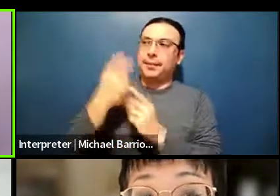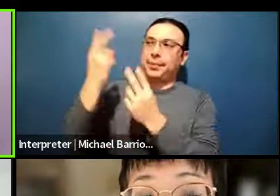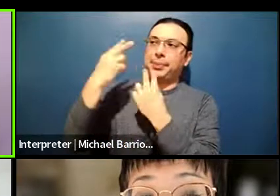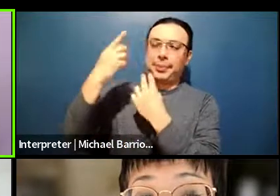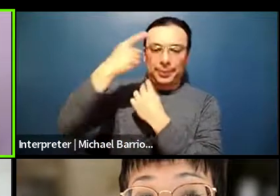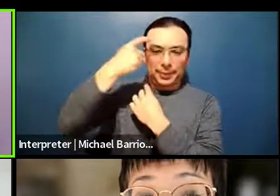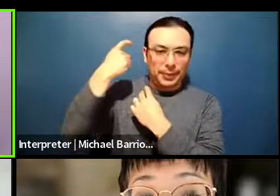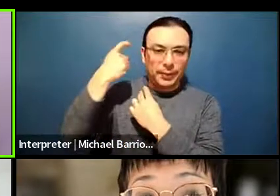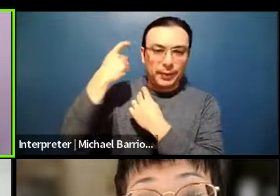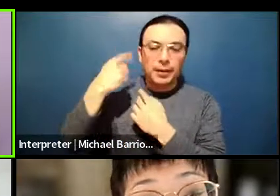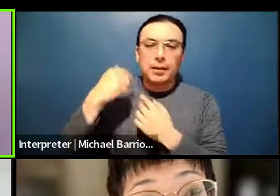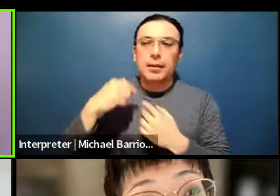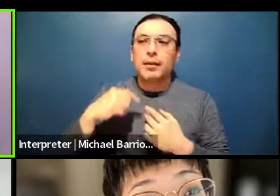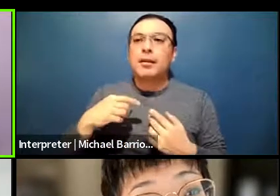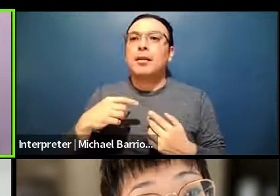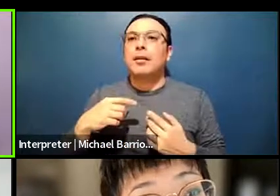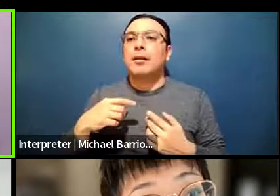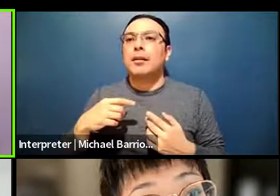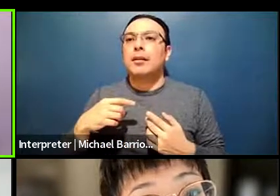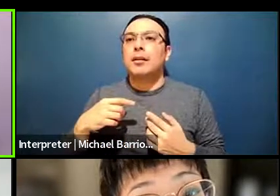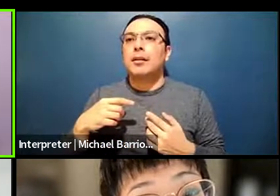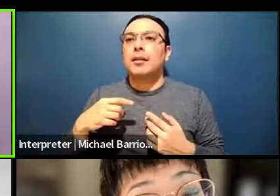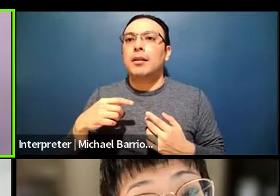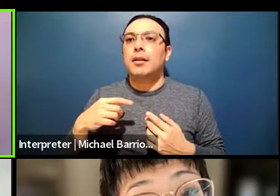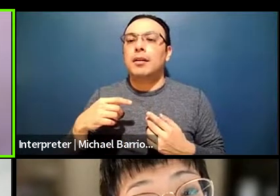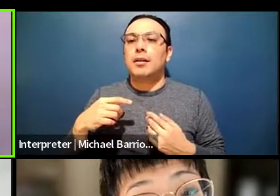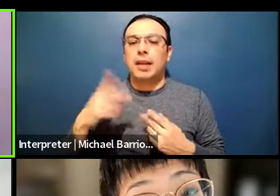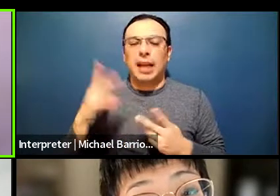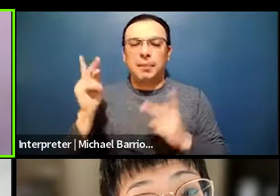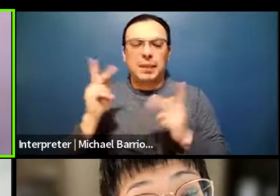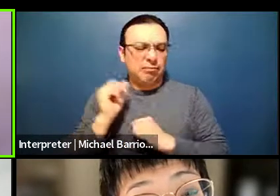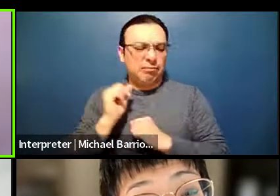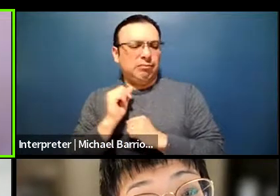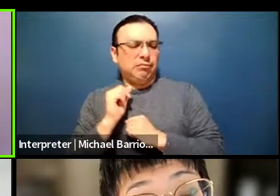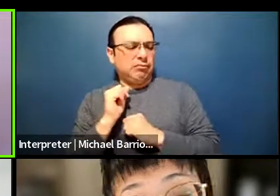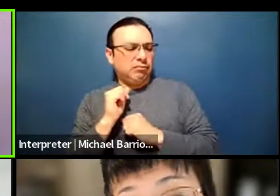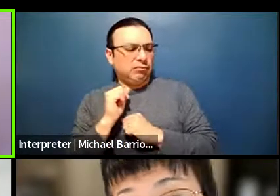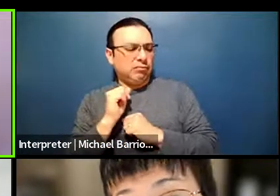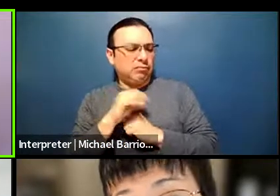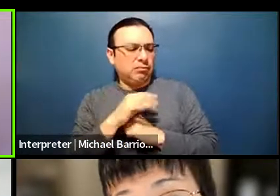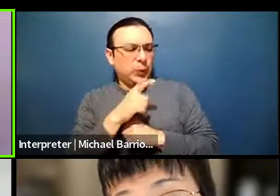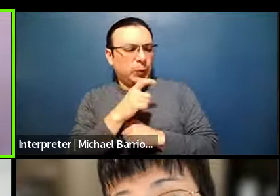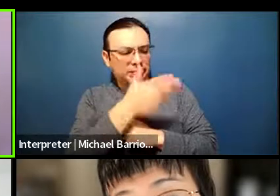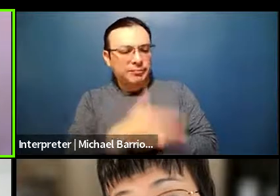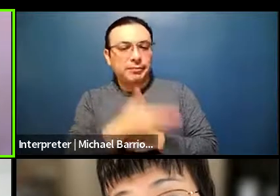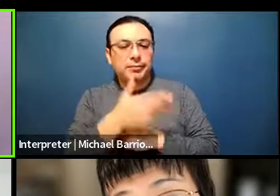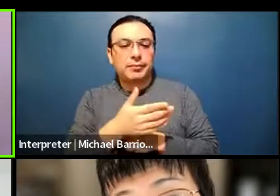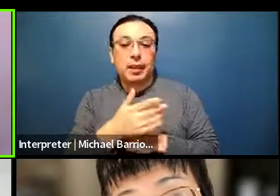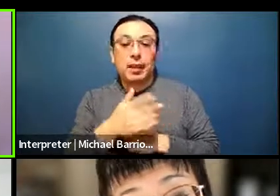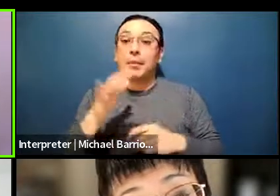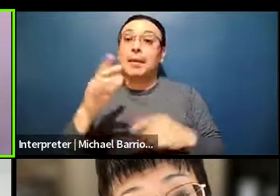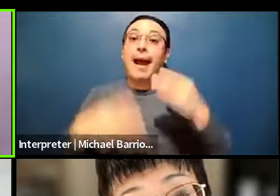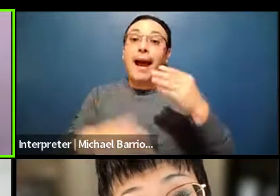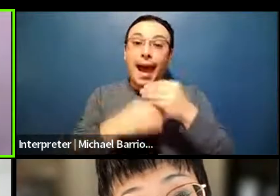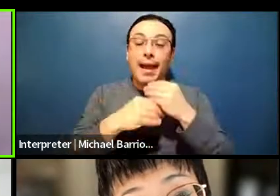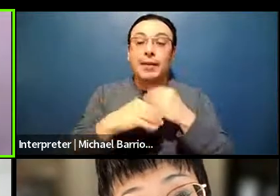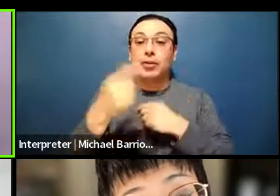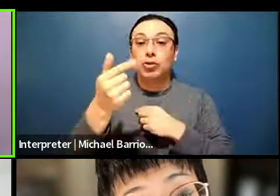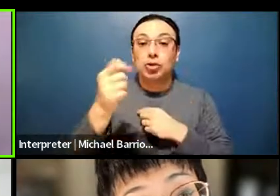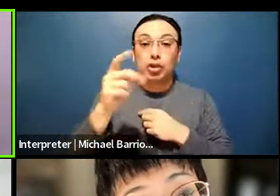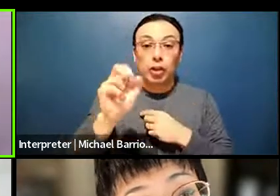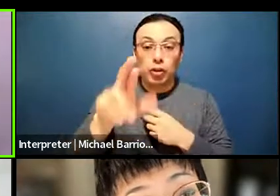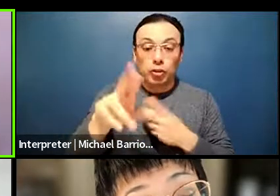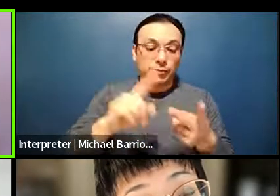having multiple oppressed identities plays out, and that especially if you are oppressed by gender and race, identifying